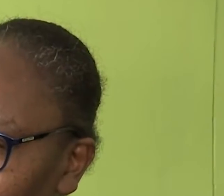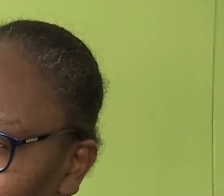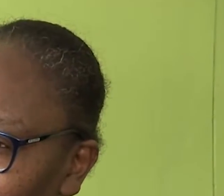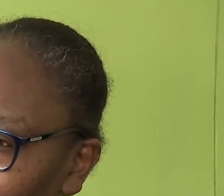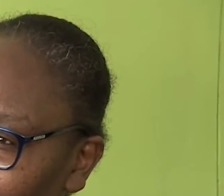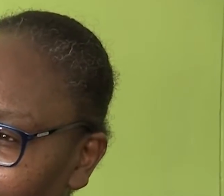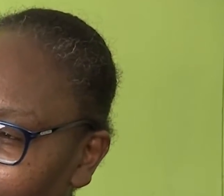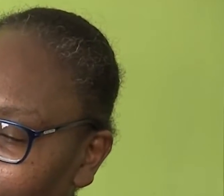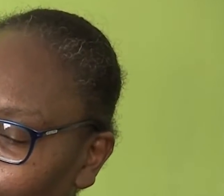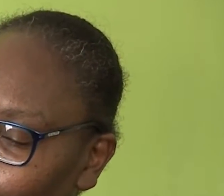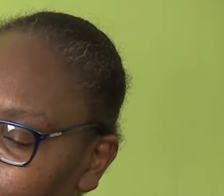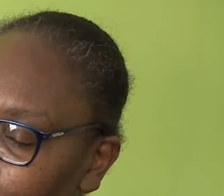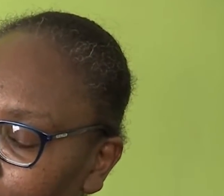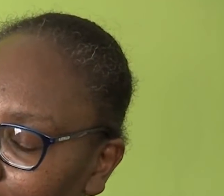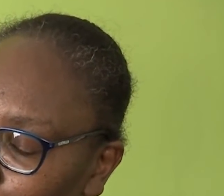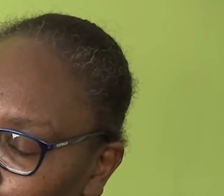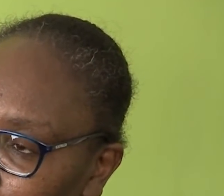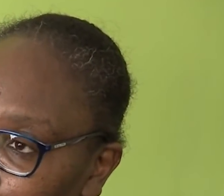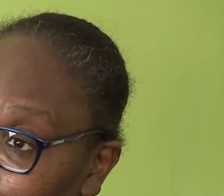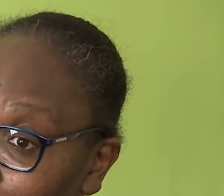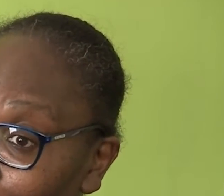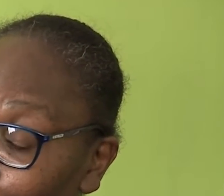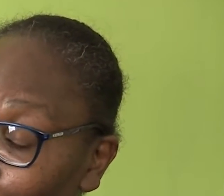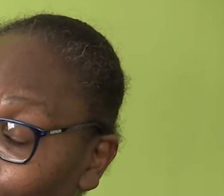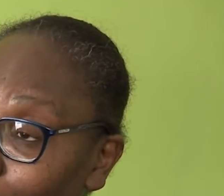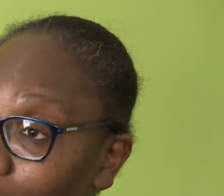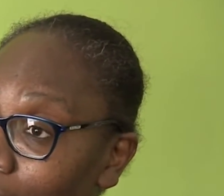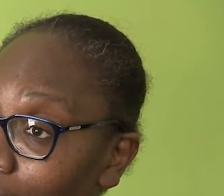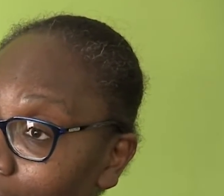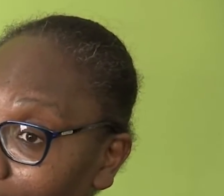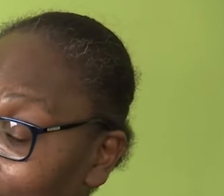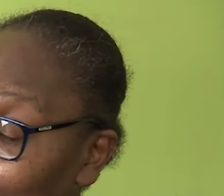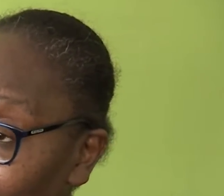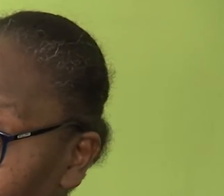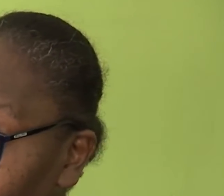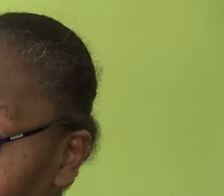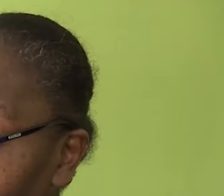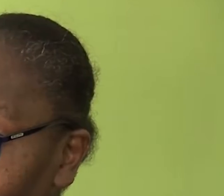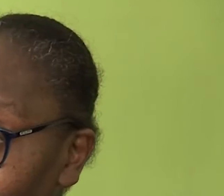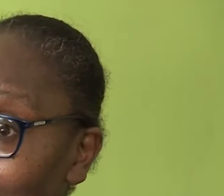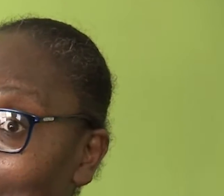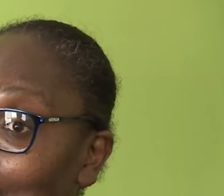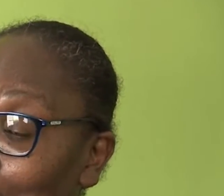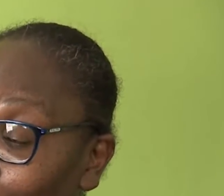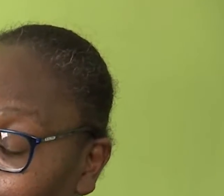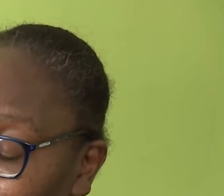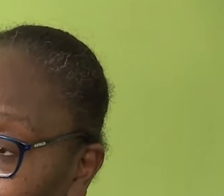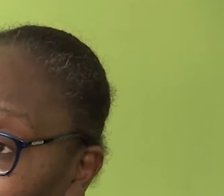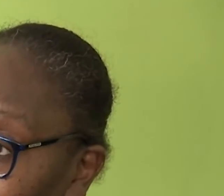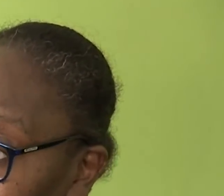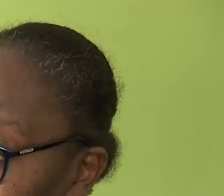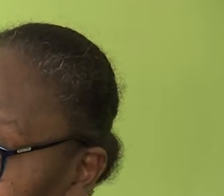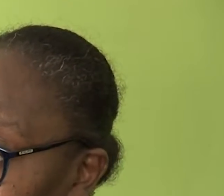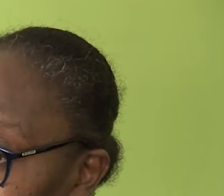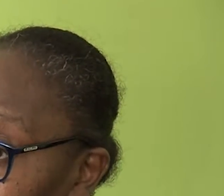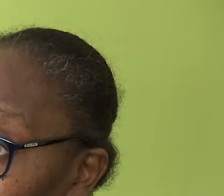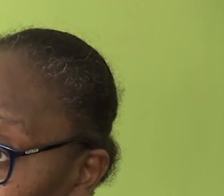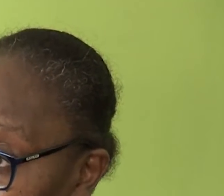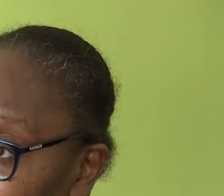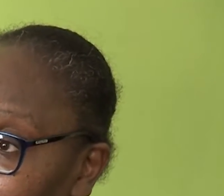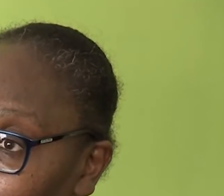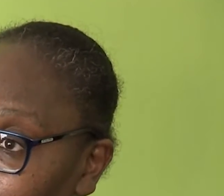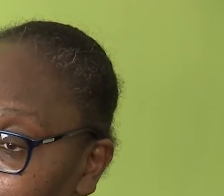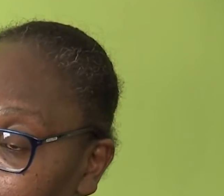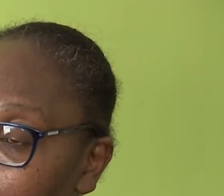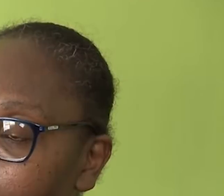a wonderful experience to interact with persons who I didn't know before, and we've been able to come together